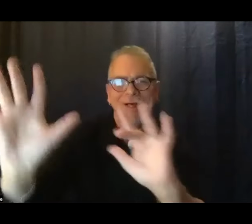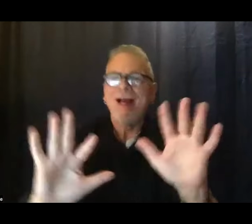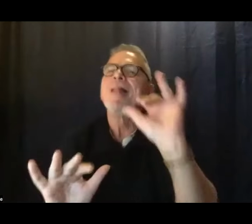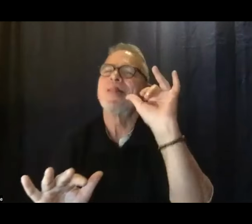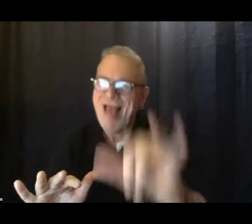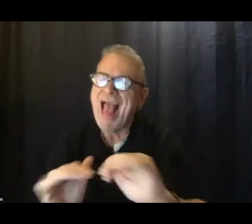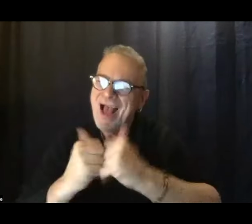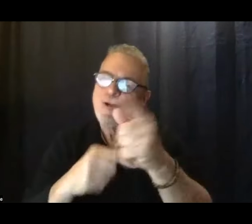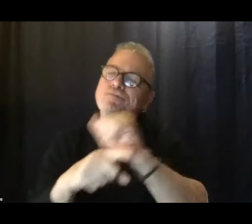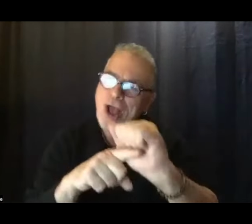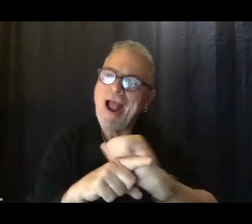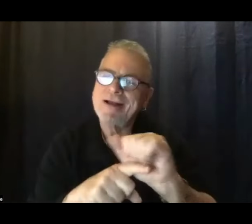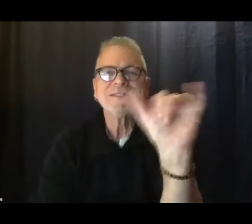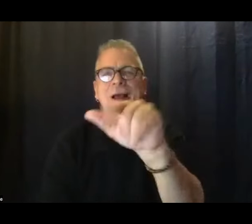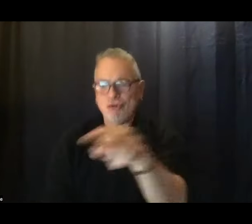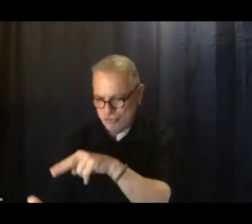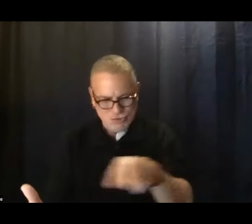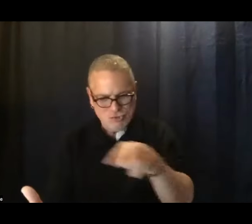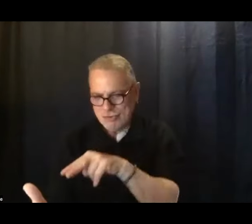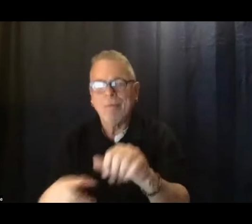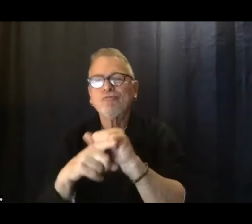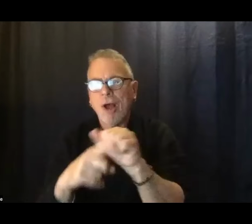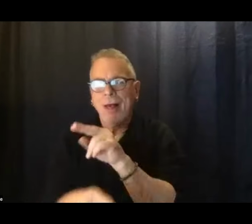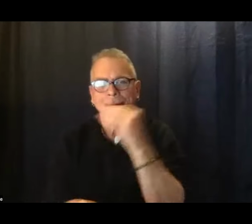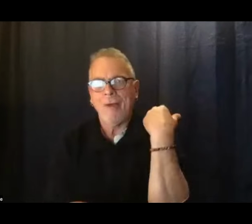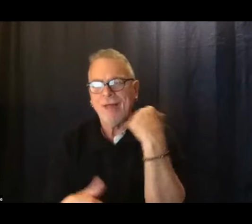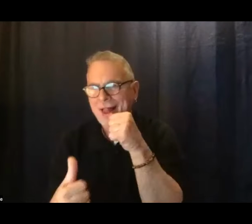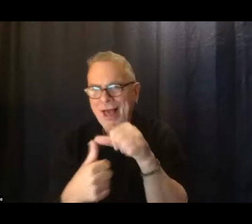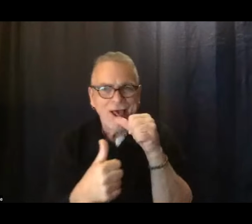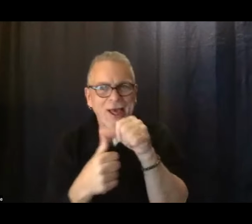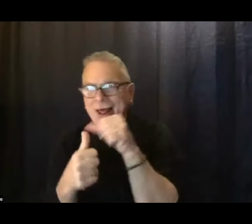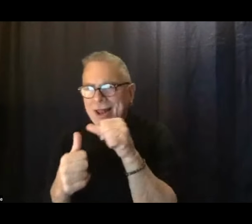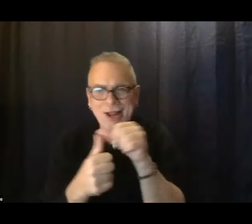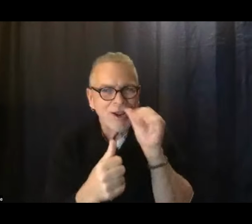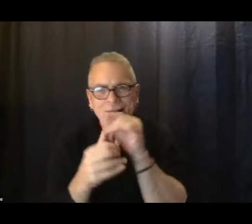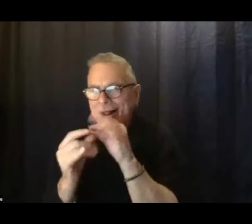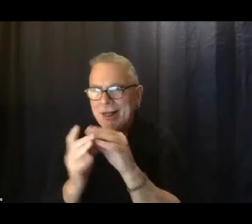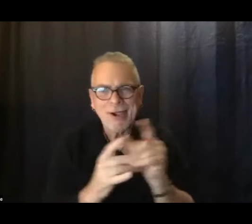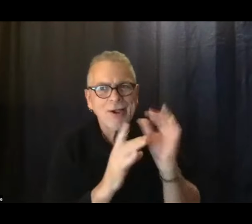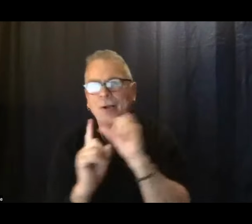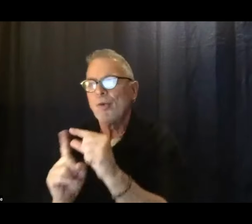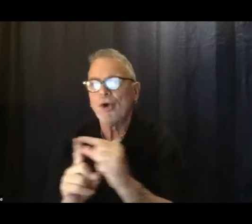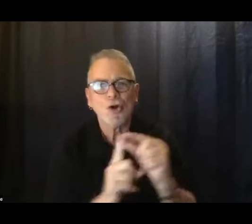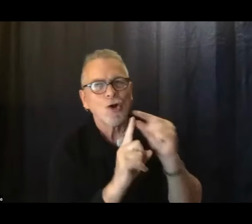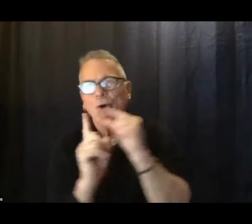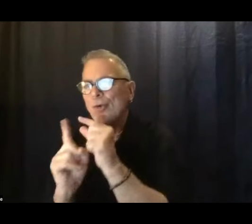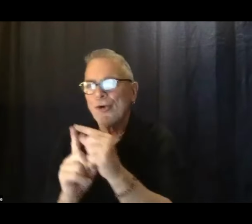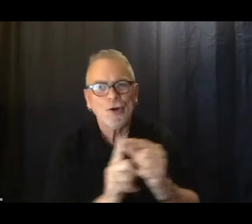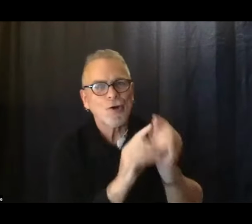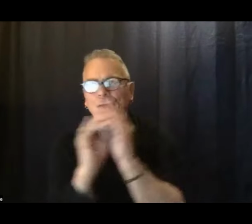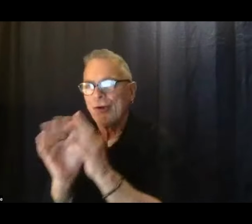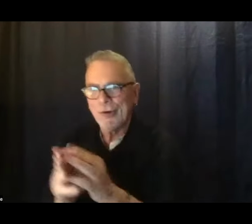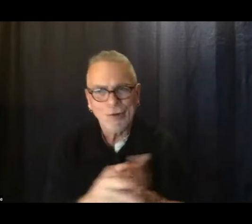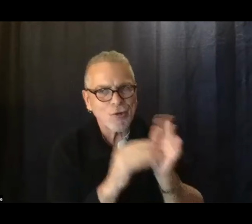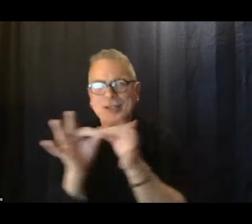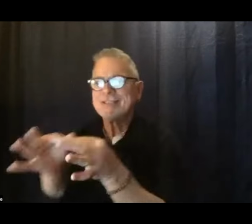not the individual letters, the shape, the movement, the production elements of it. When you practice that, it's the same as when you practice reading, right? You started